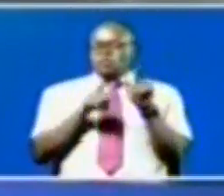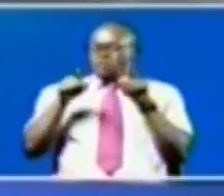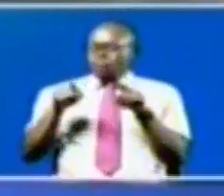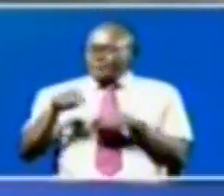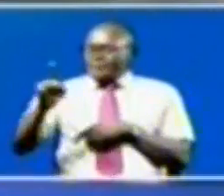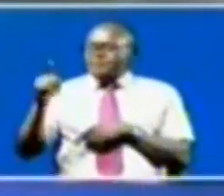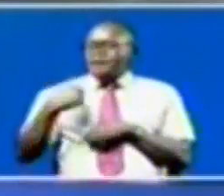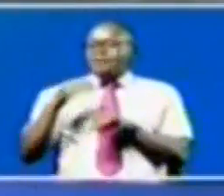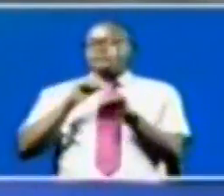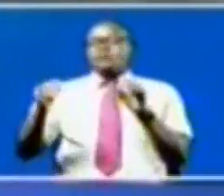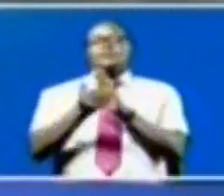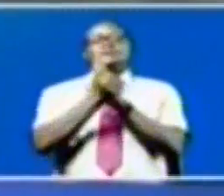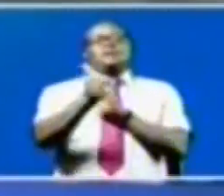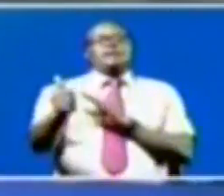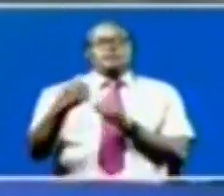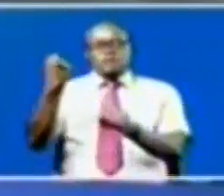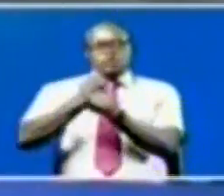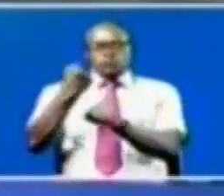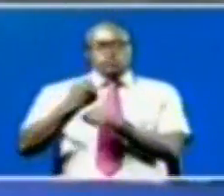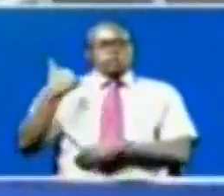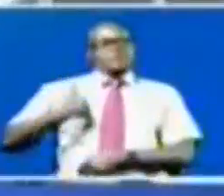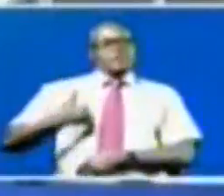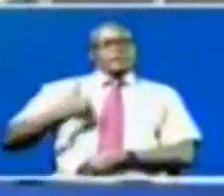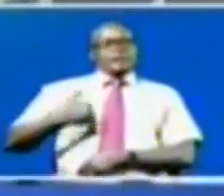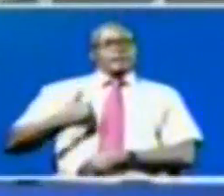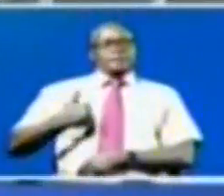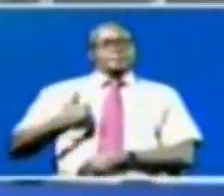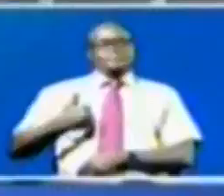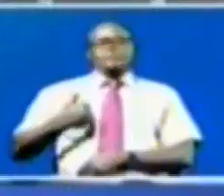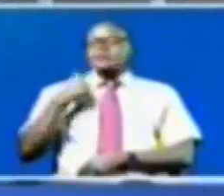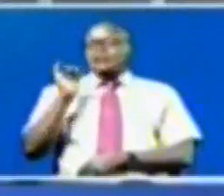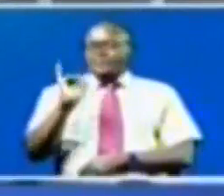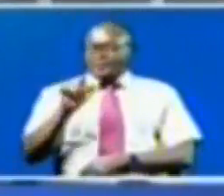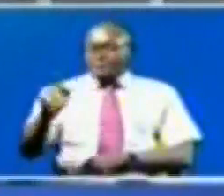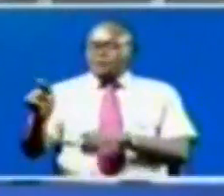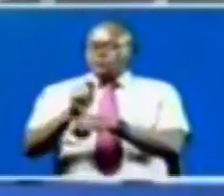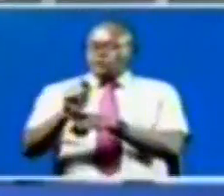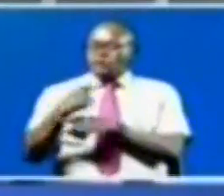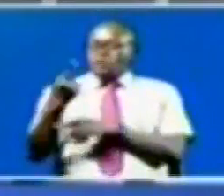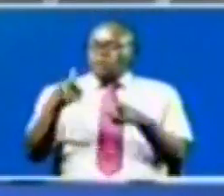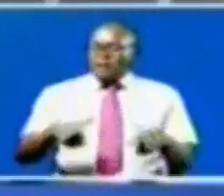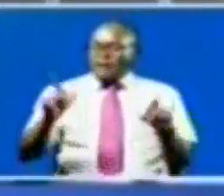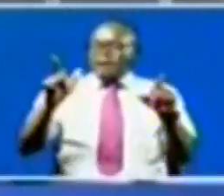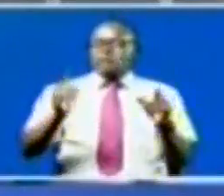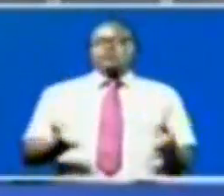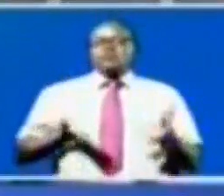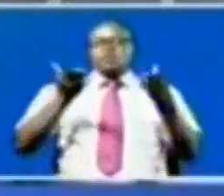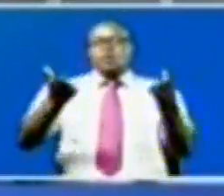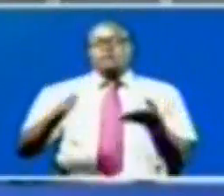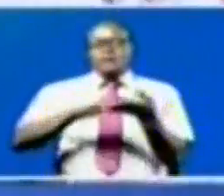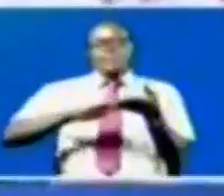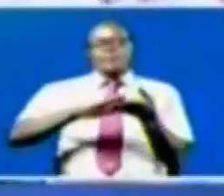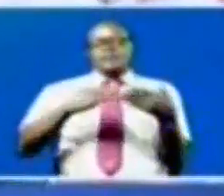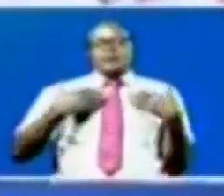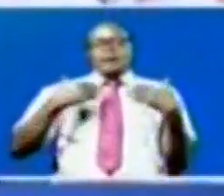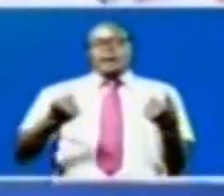of lacking the requisite skills to perform minor surgeries and imaging, saying their training only allows them to offer basic health